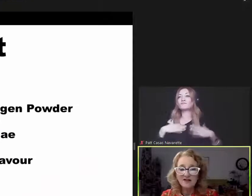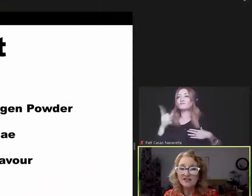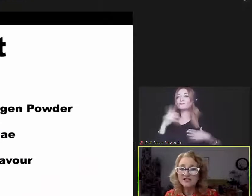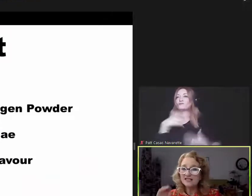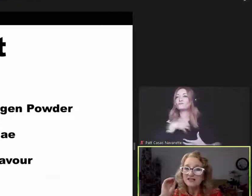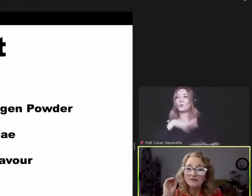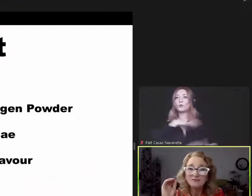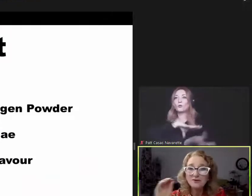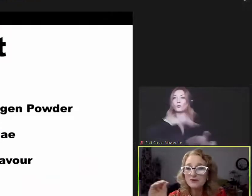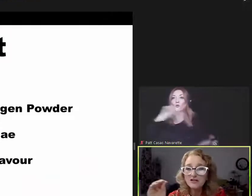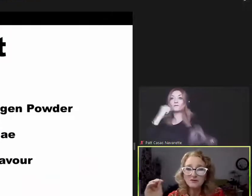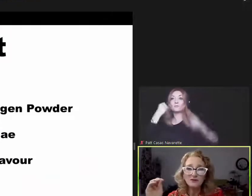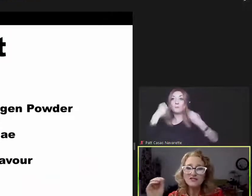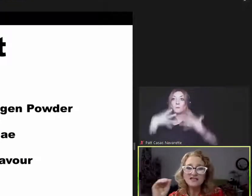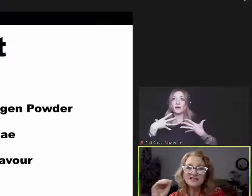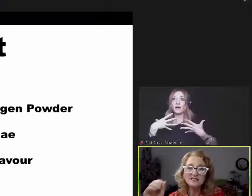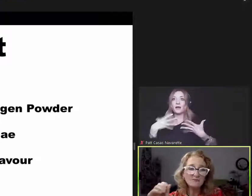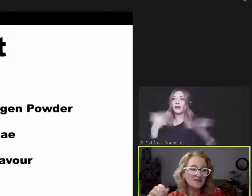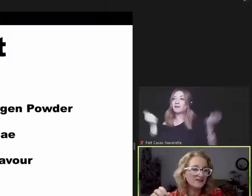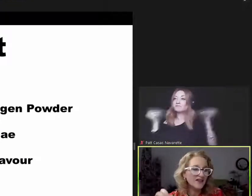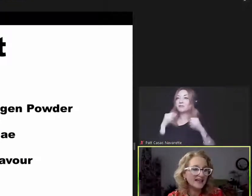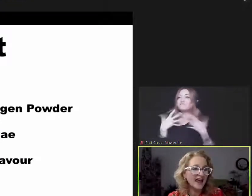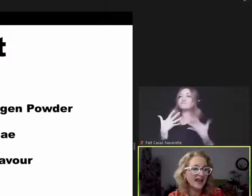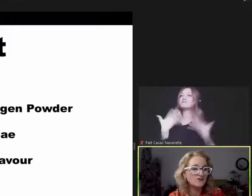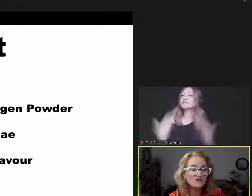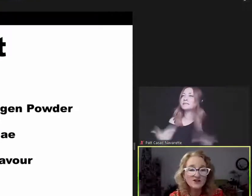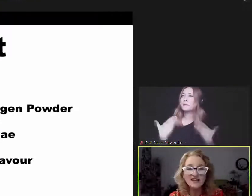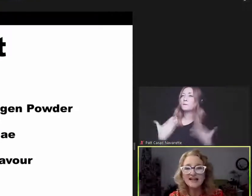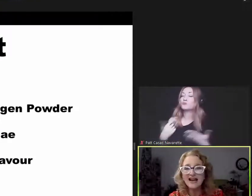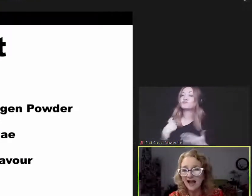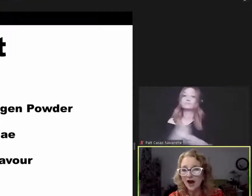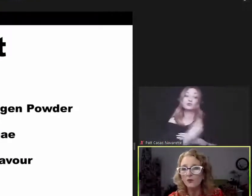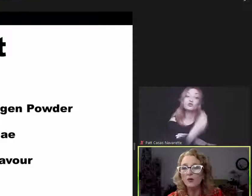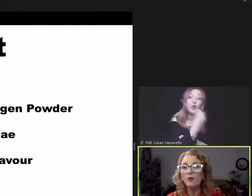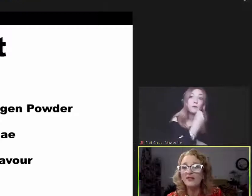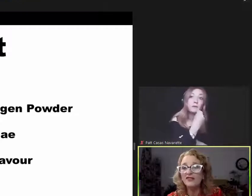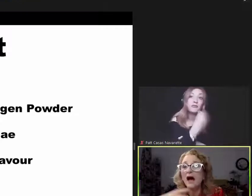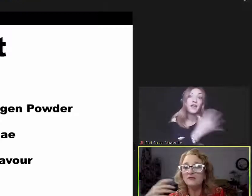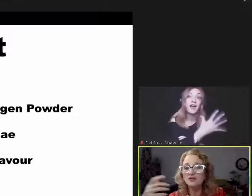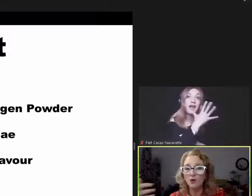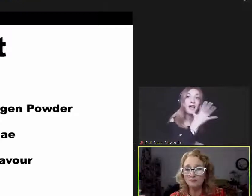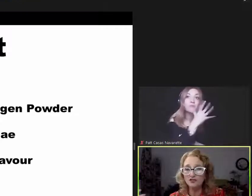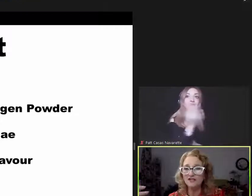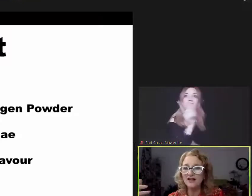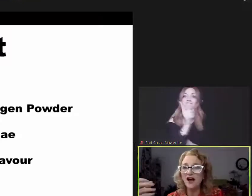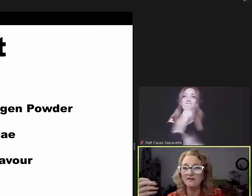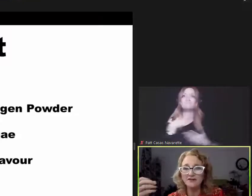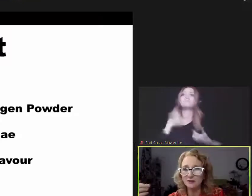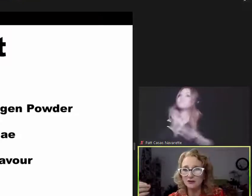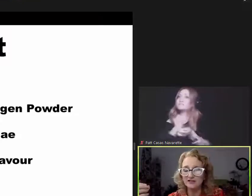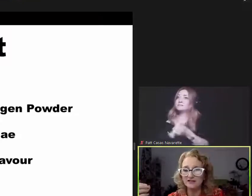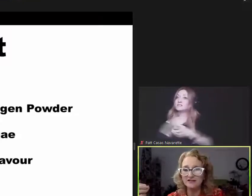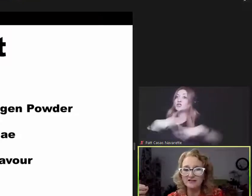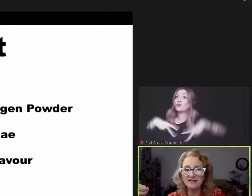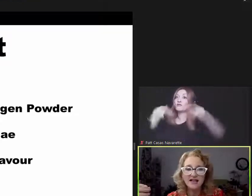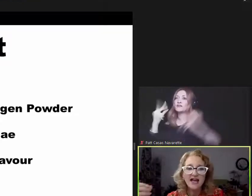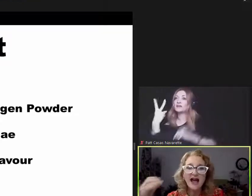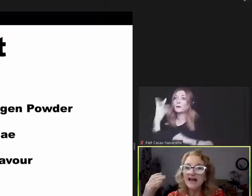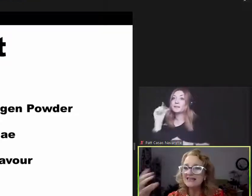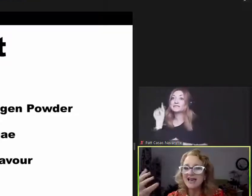Now, this Beauty Boost is something that can really help with absorption of